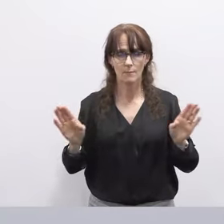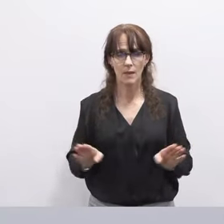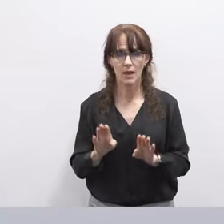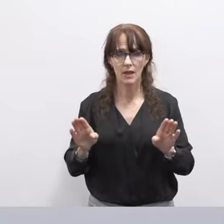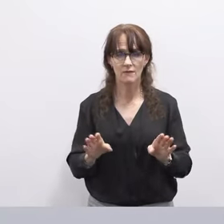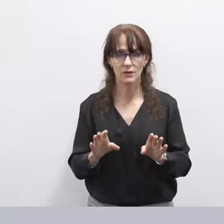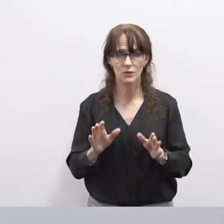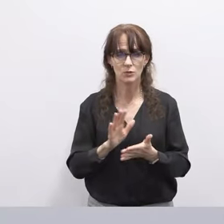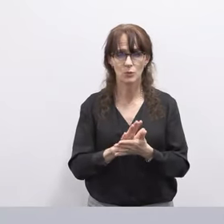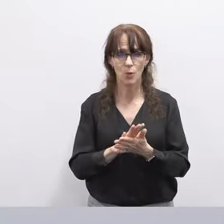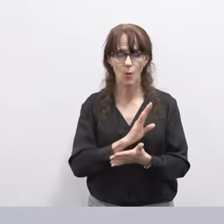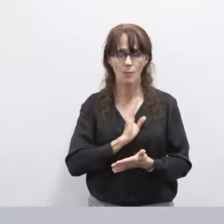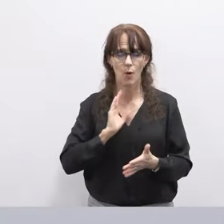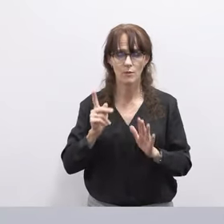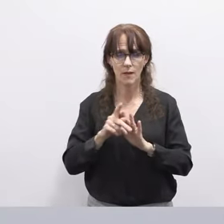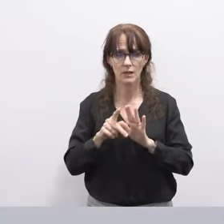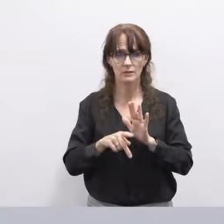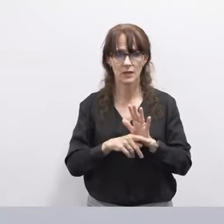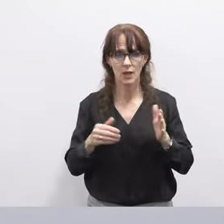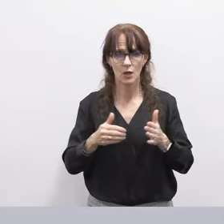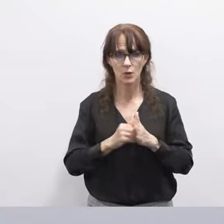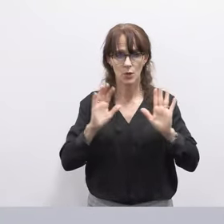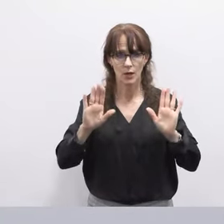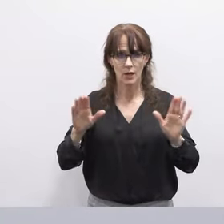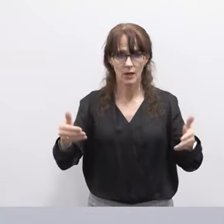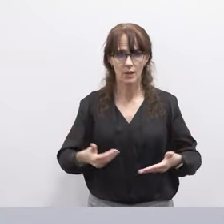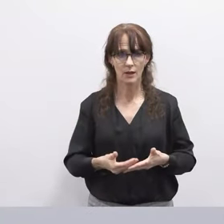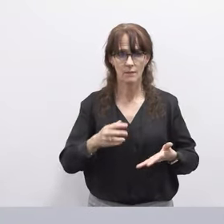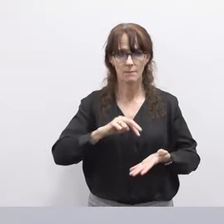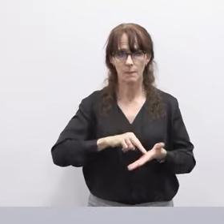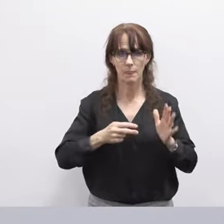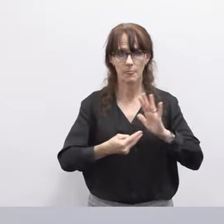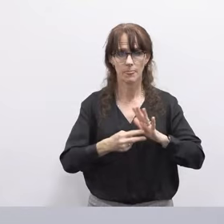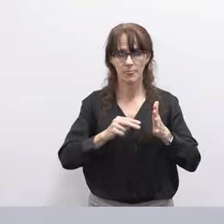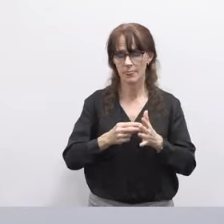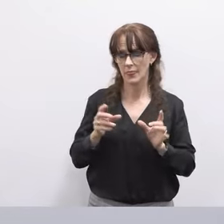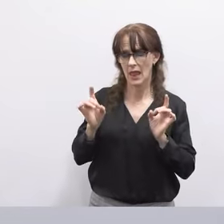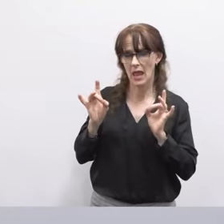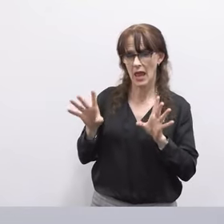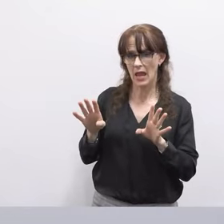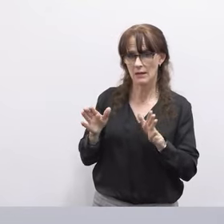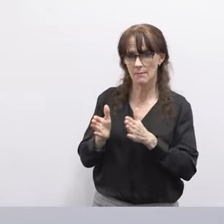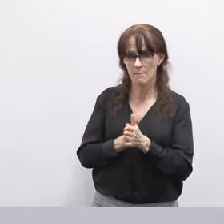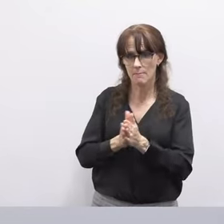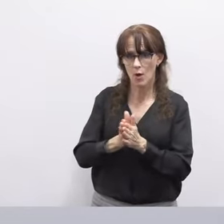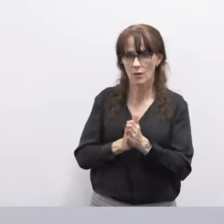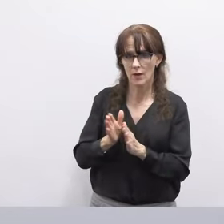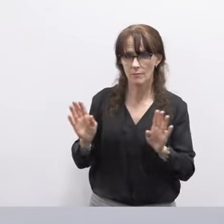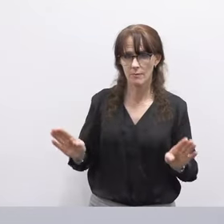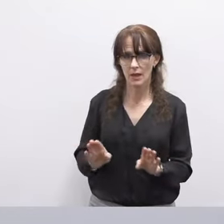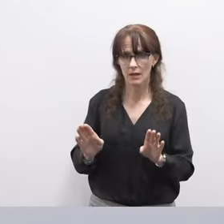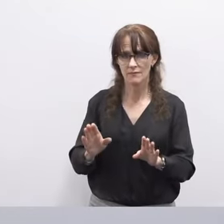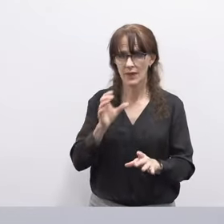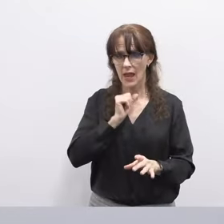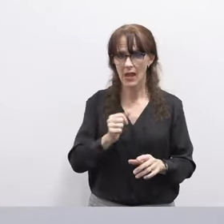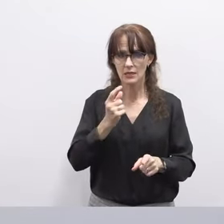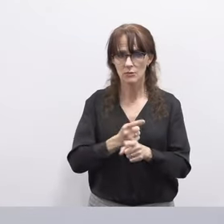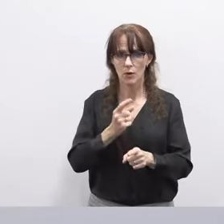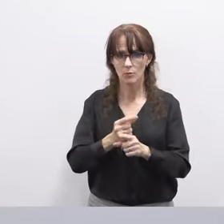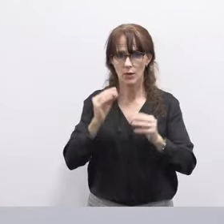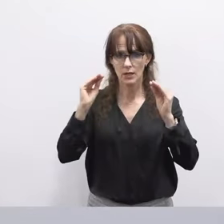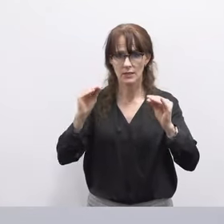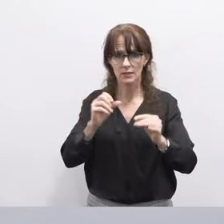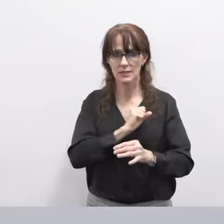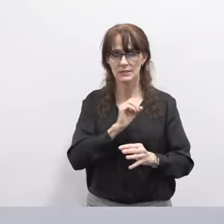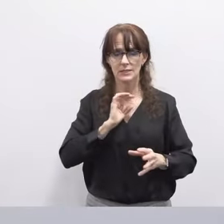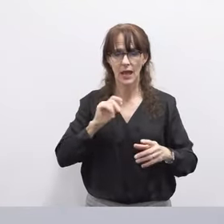school board policy, you'll see a new introduction, the definition of hate motivated behavior, age appropriate instruction,